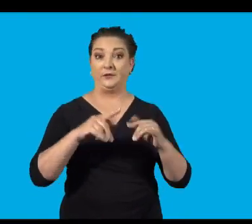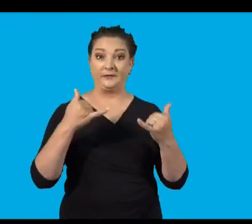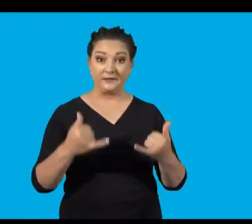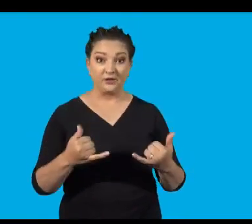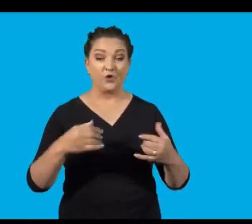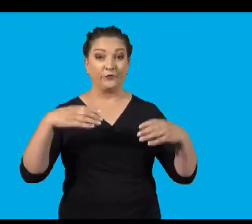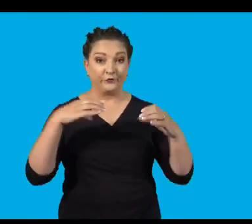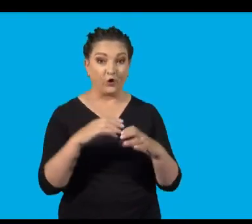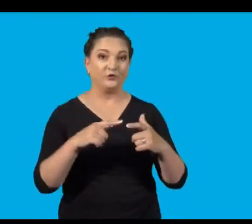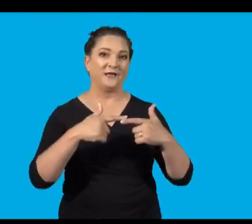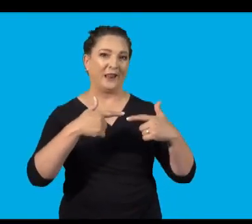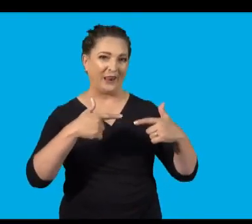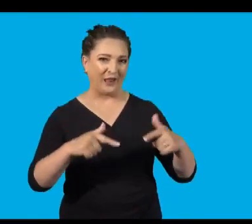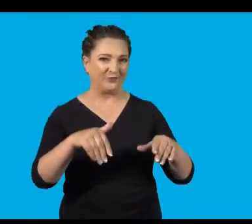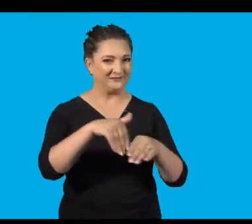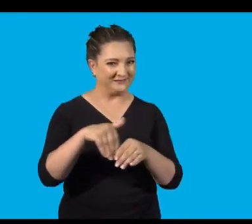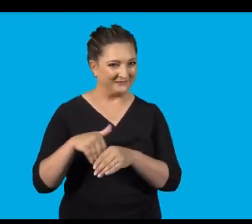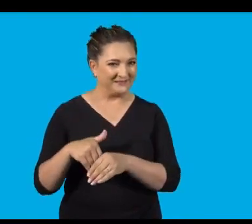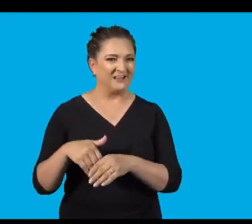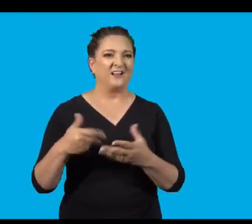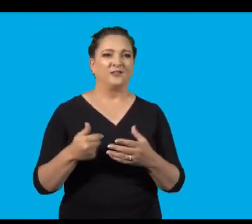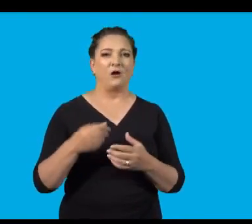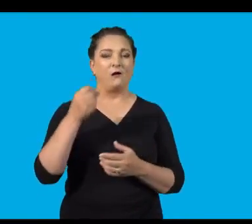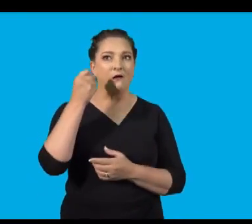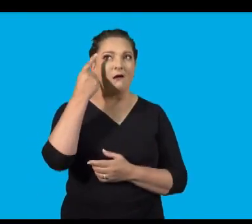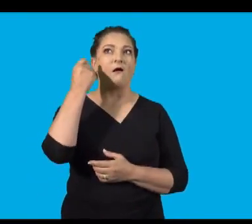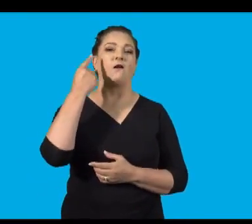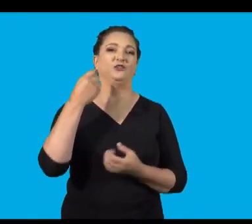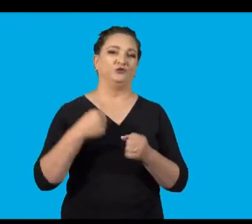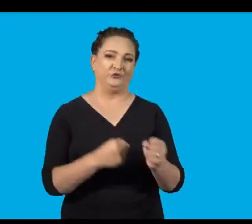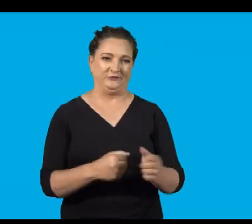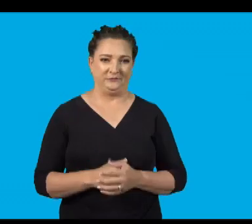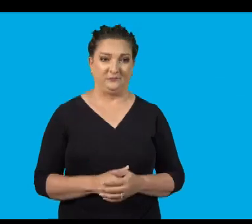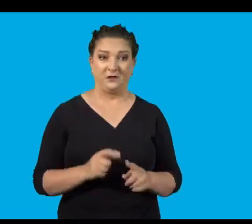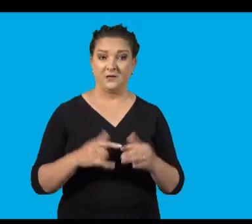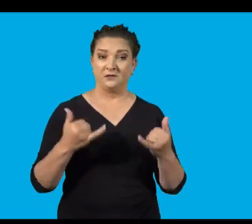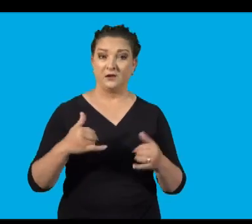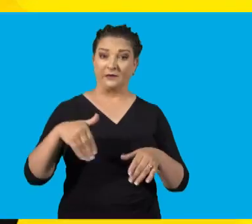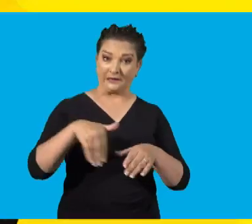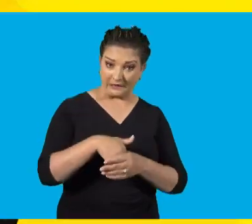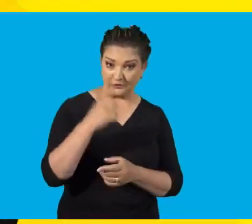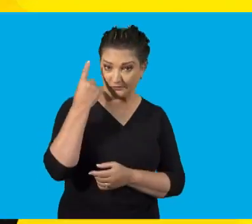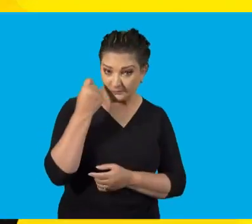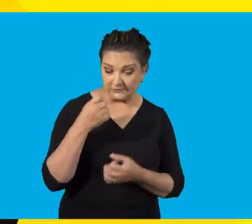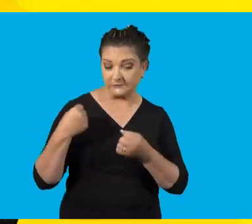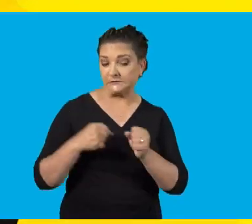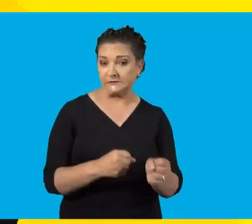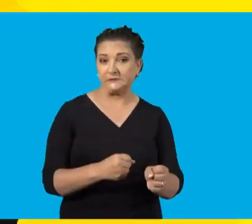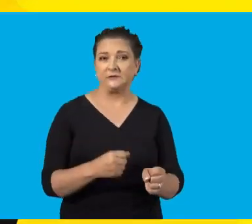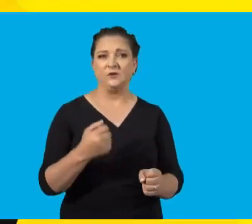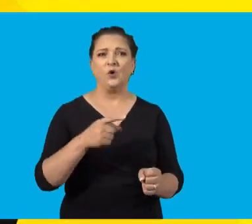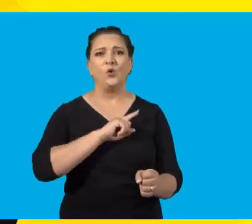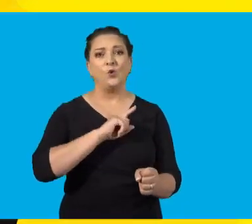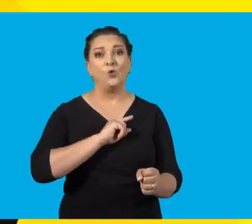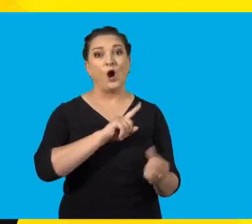at language features as well as comprehension strategies. Now remember, the reason why we're including the comprehension strategies